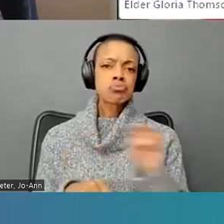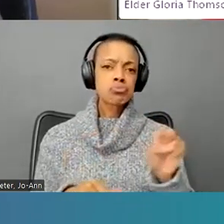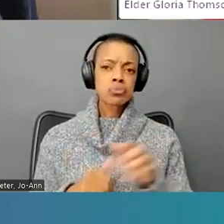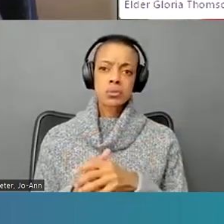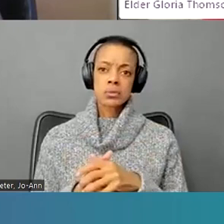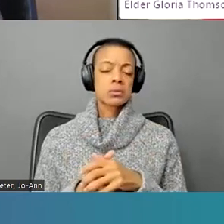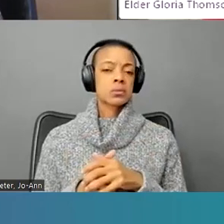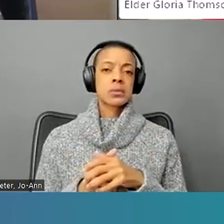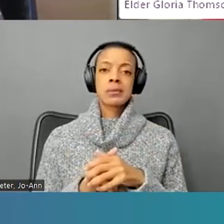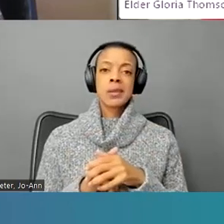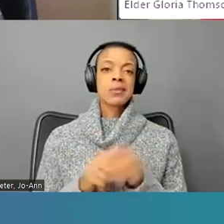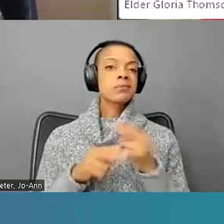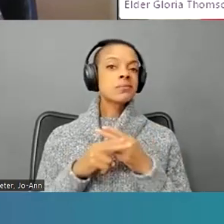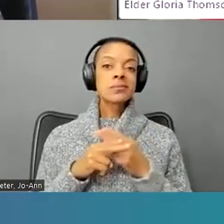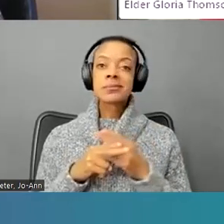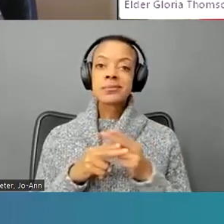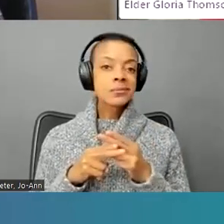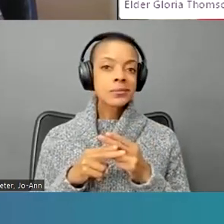sessional teacher.